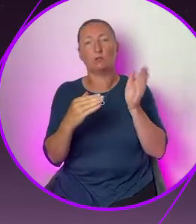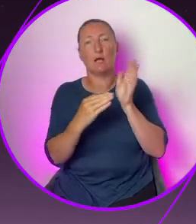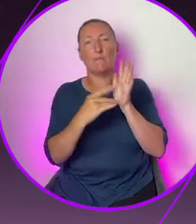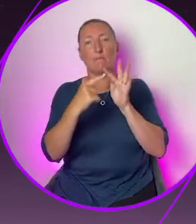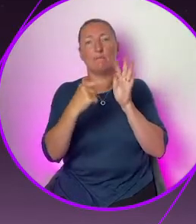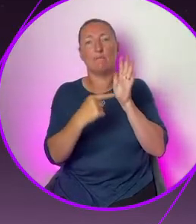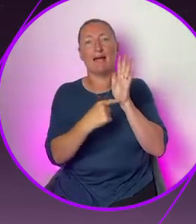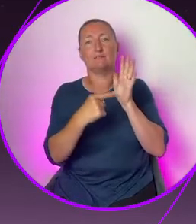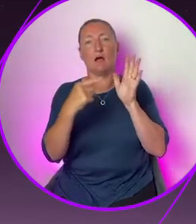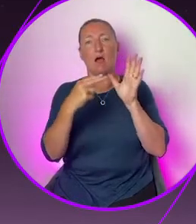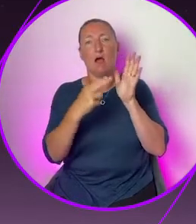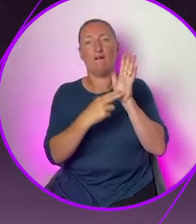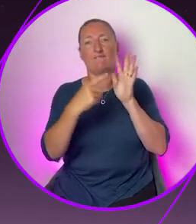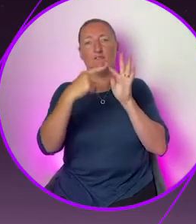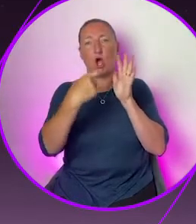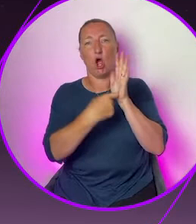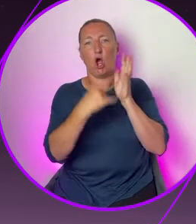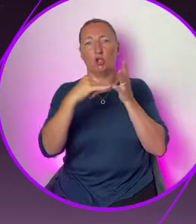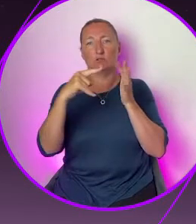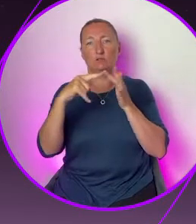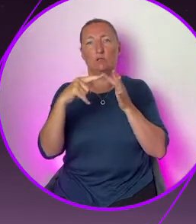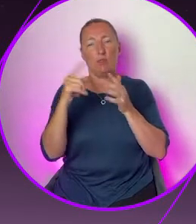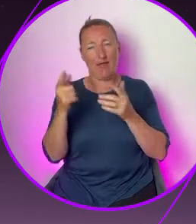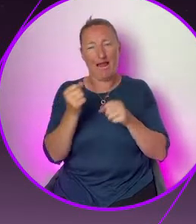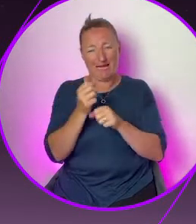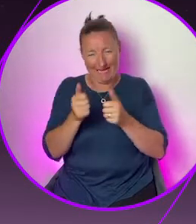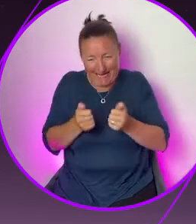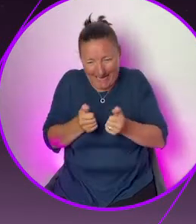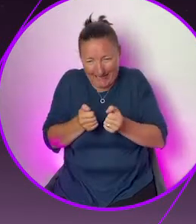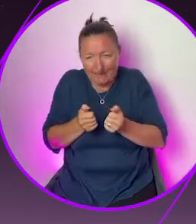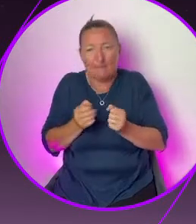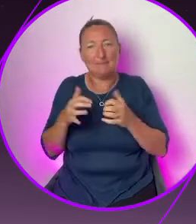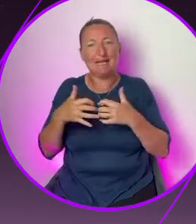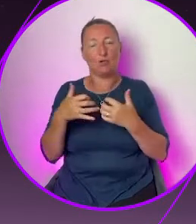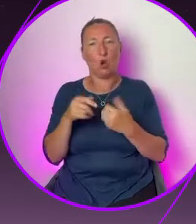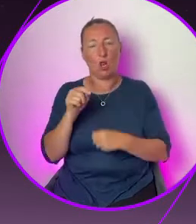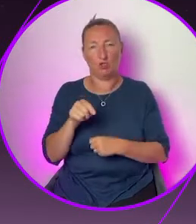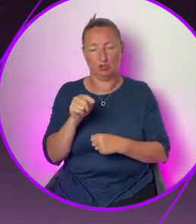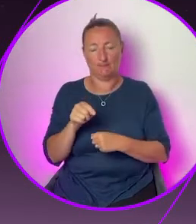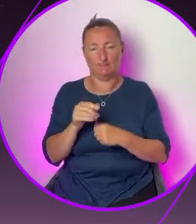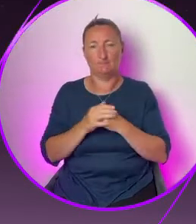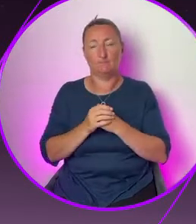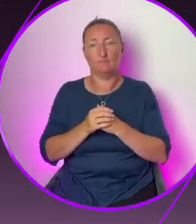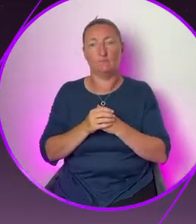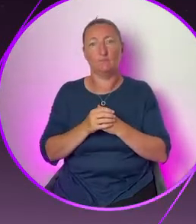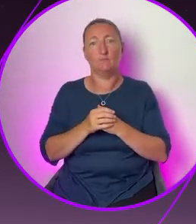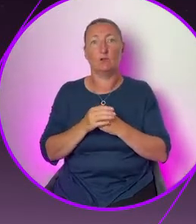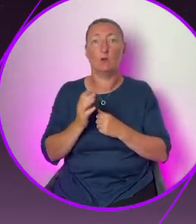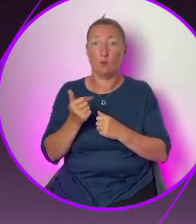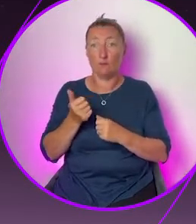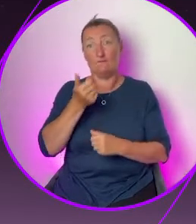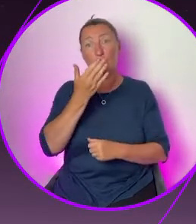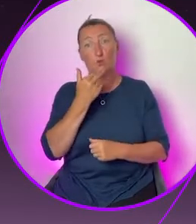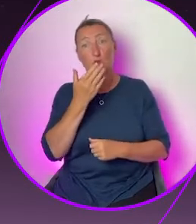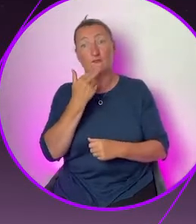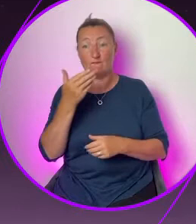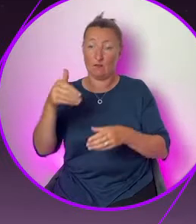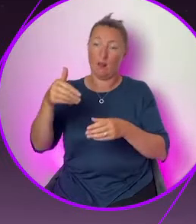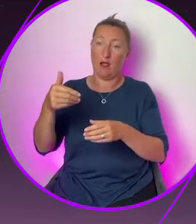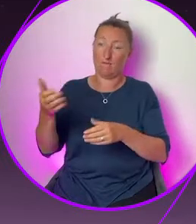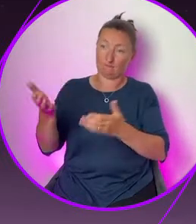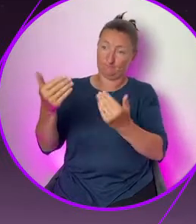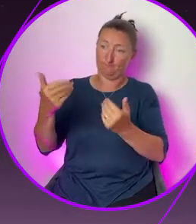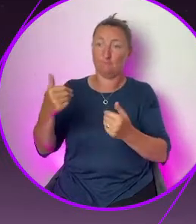to come, the development of which is currently driven by game technologies, we thought that this would be a really important perspective to have part of the production team